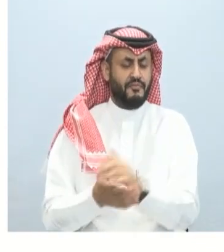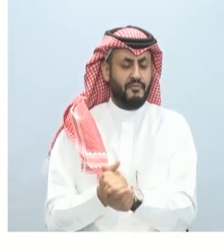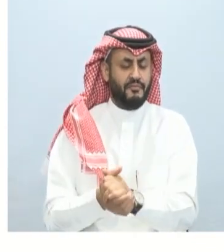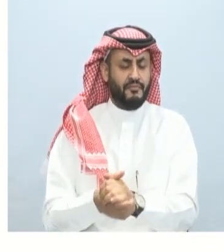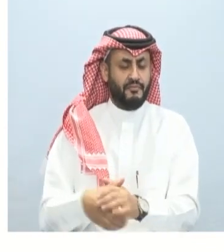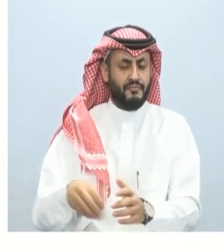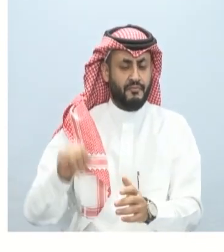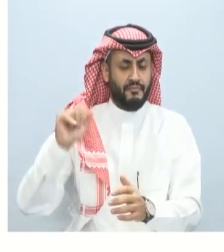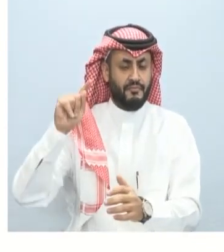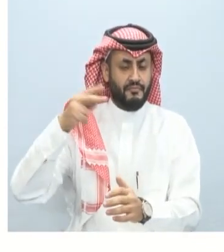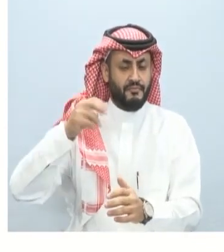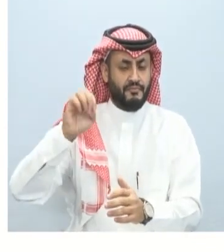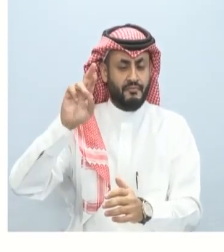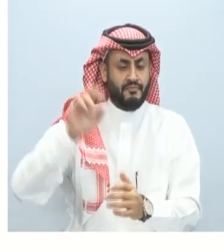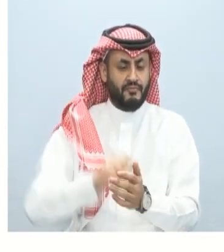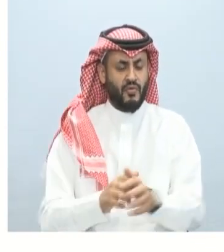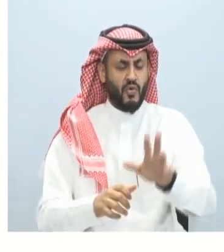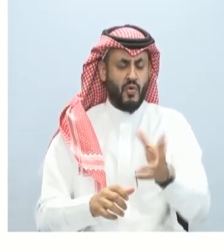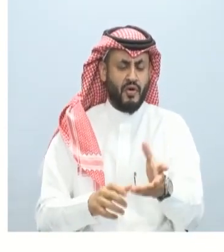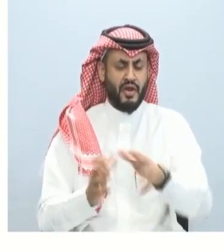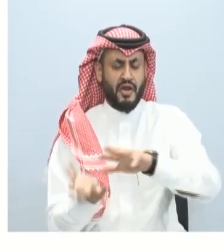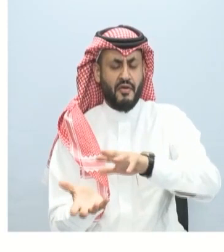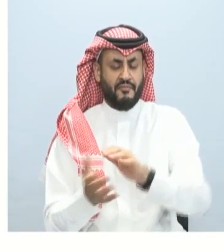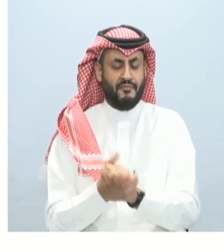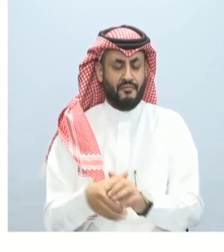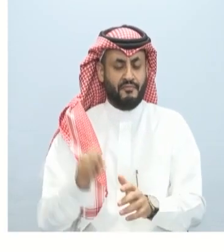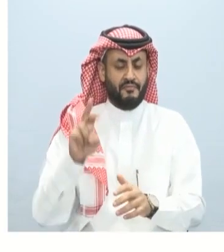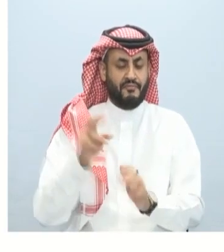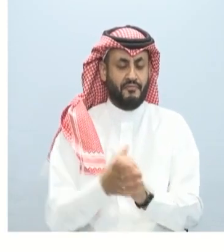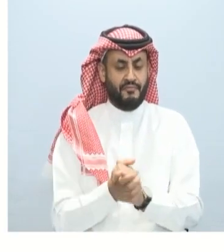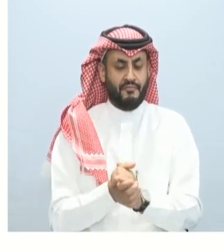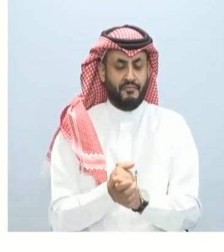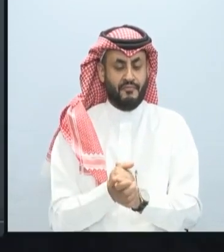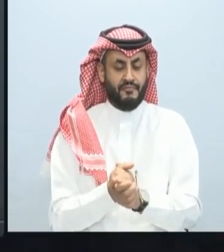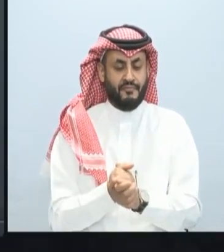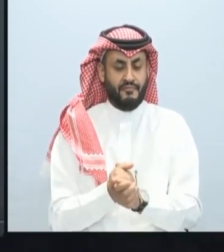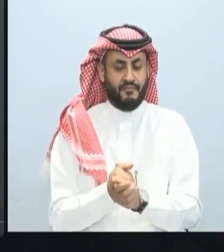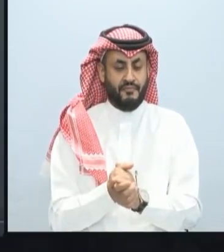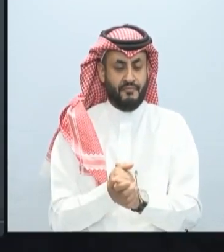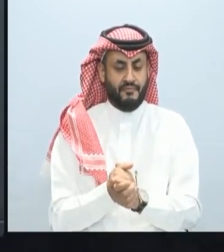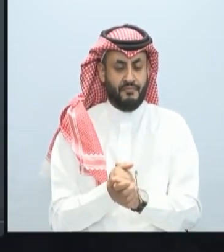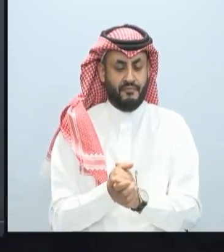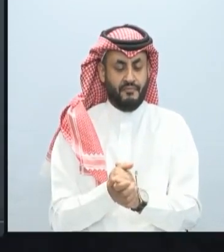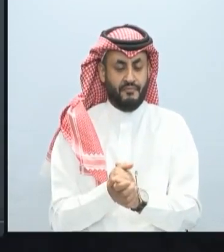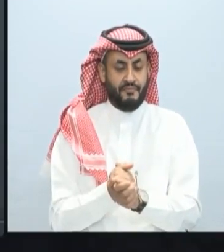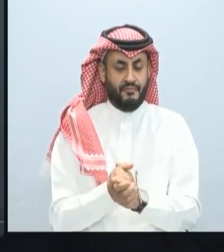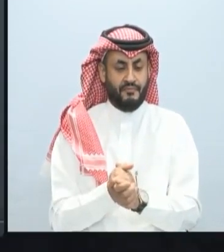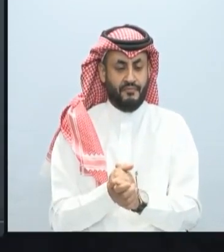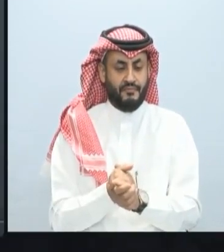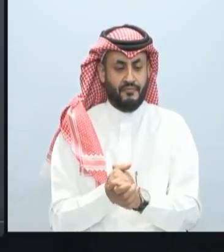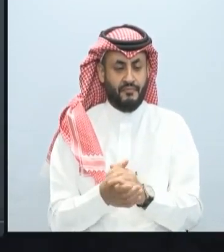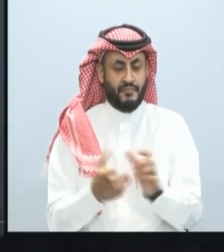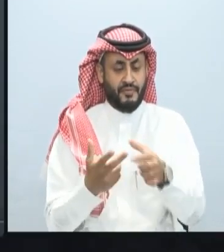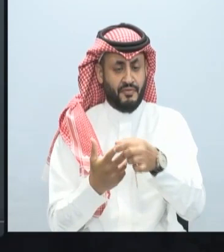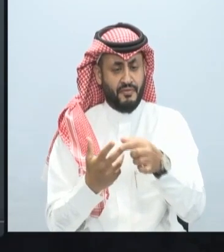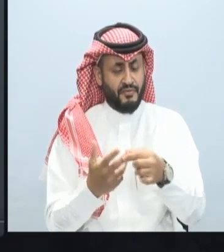numbers either are either even or odd. Now here, if you apply one part, the second part would